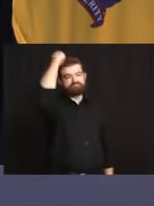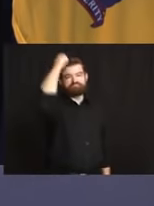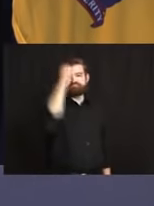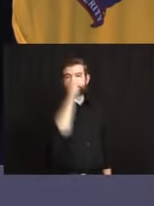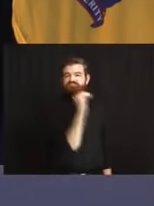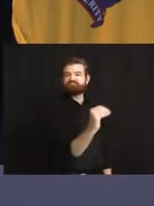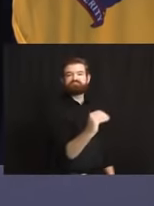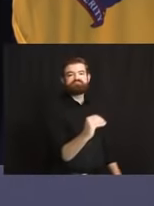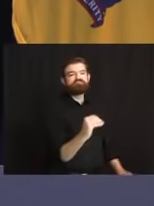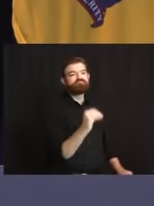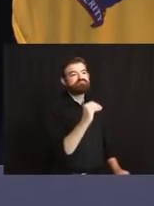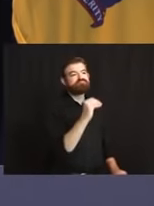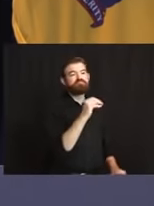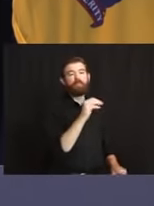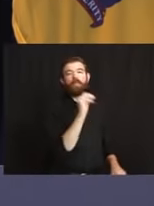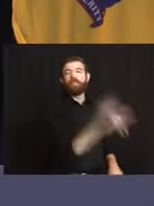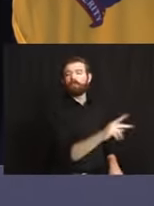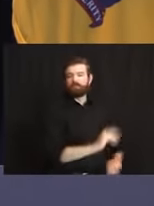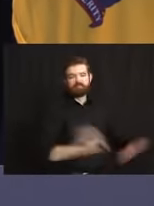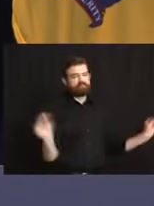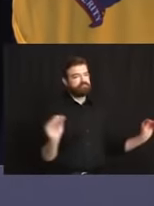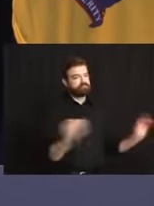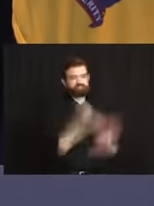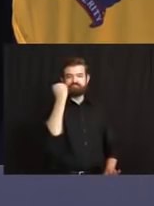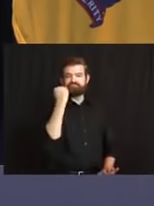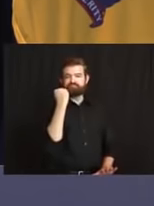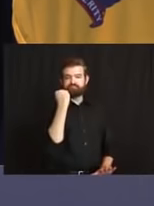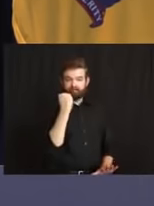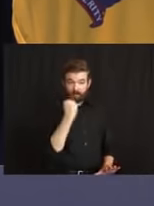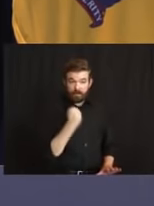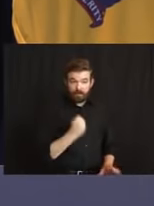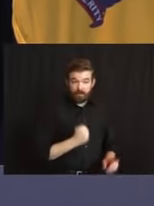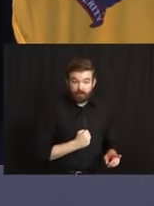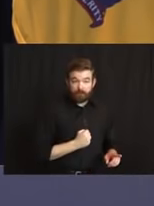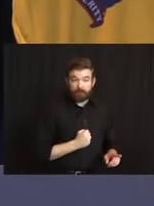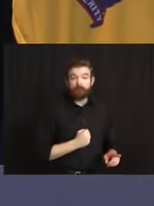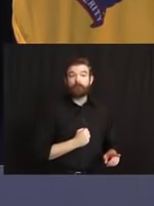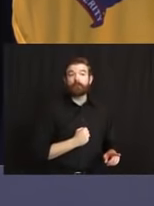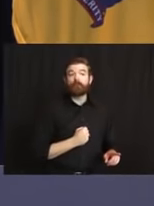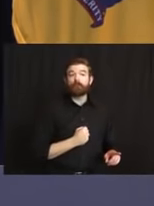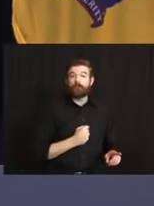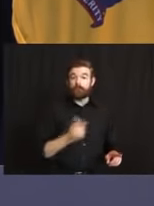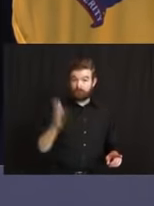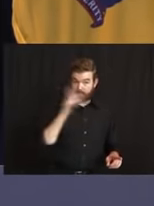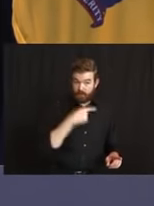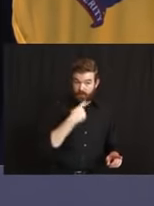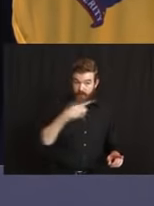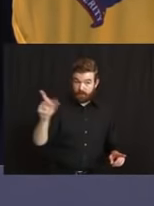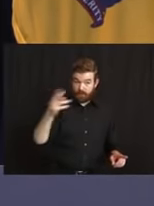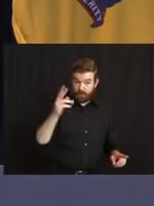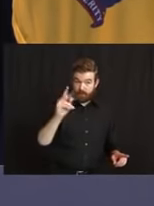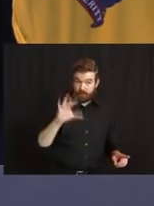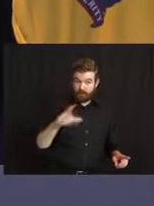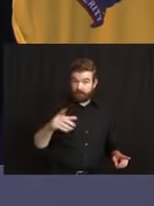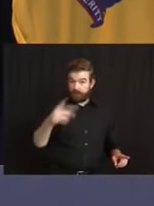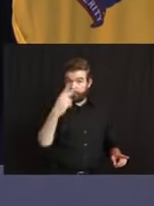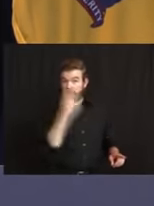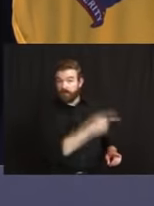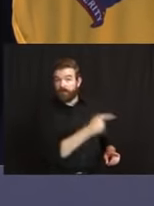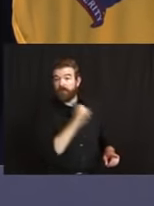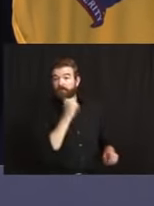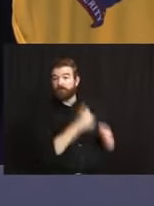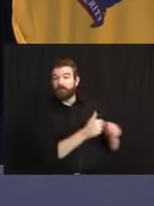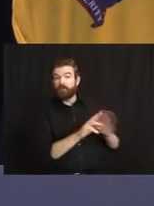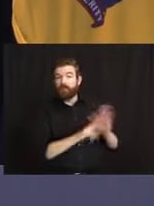do that, and if you say to members of the public, hey, you see somebody not following the rules, let us know. Shoot a video, take